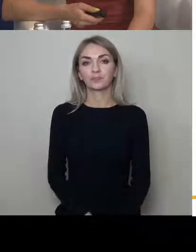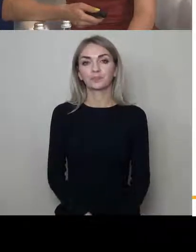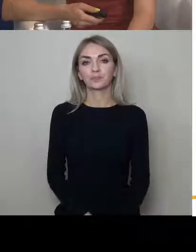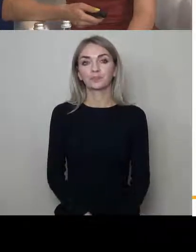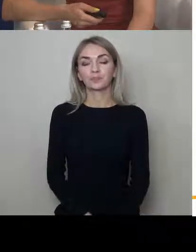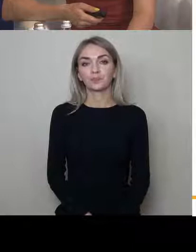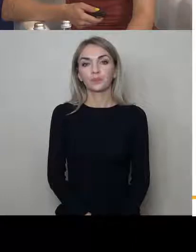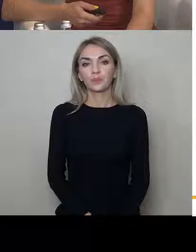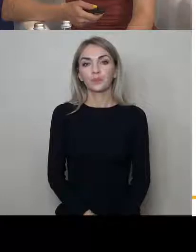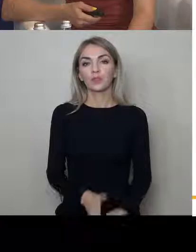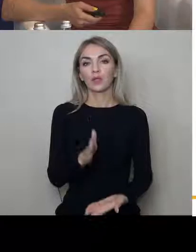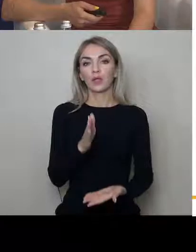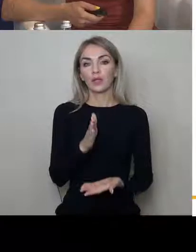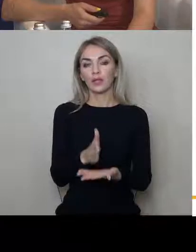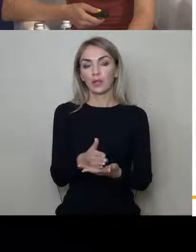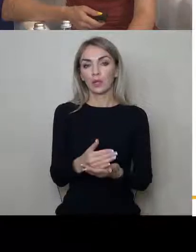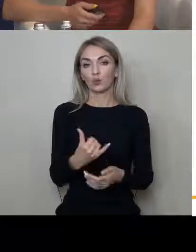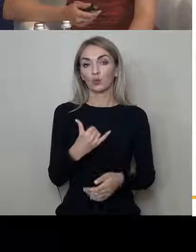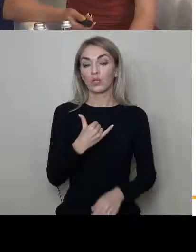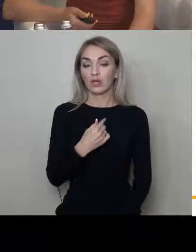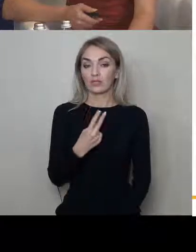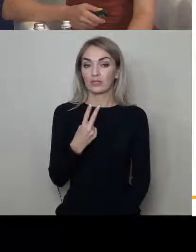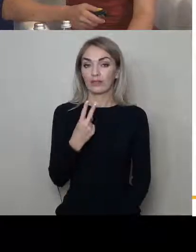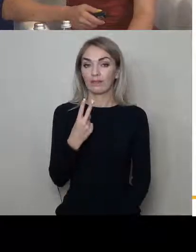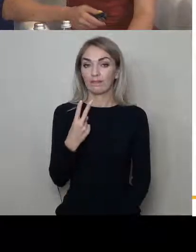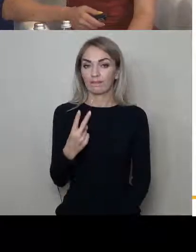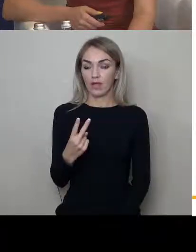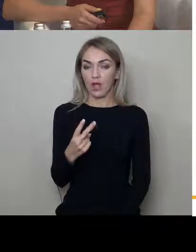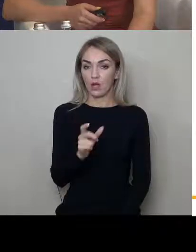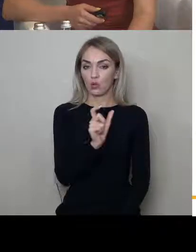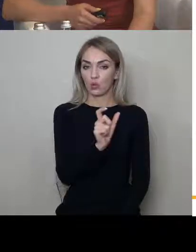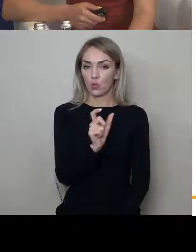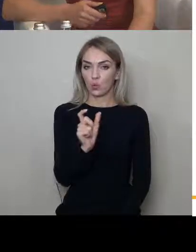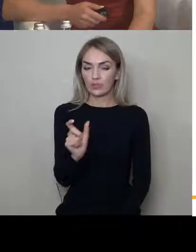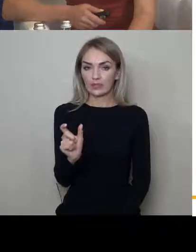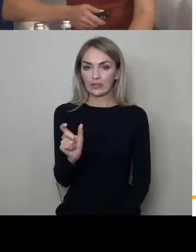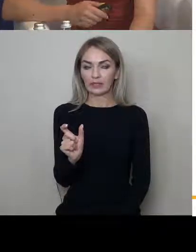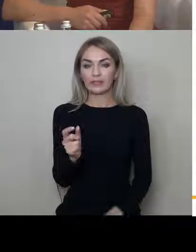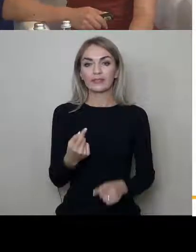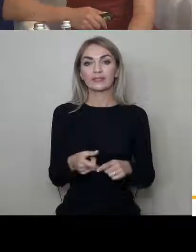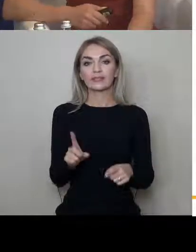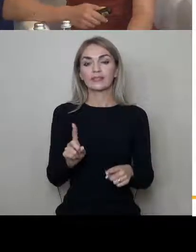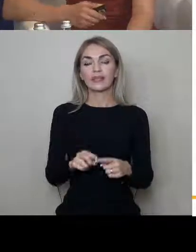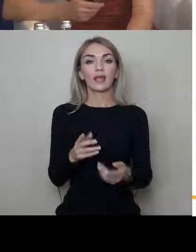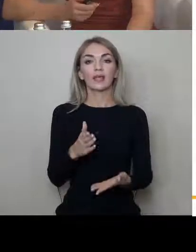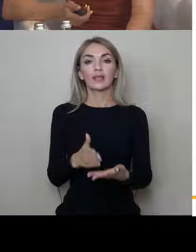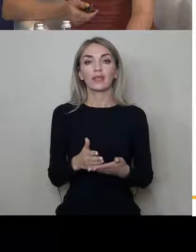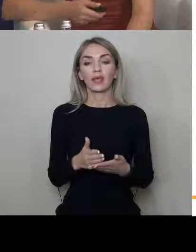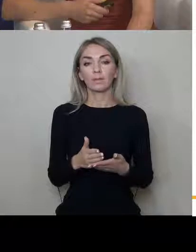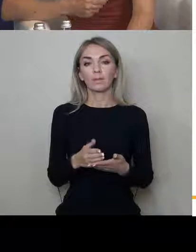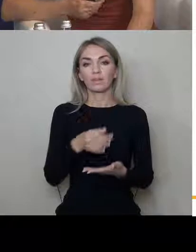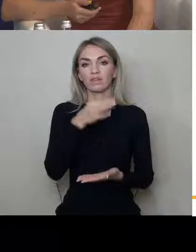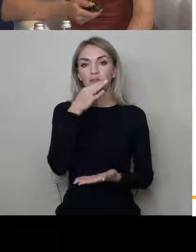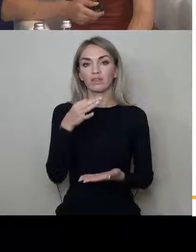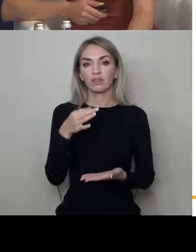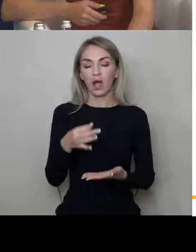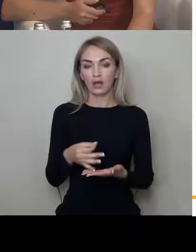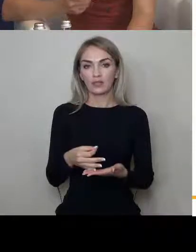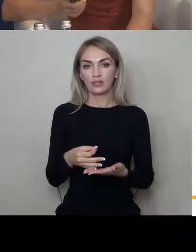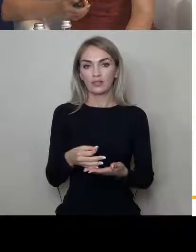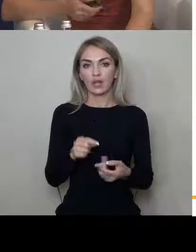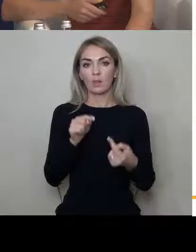and administrative liability in our presentation. We have two chapters, so